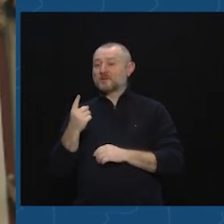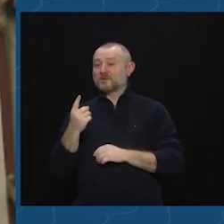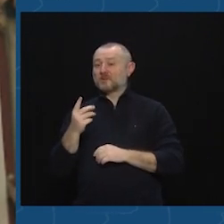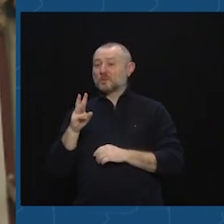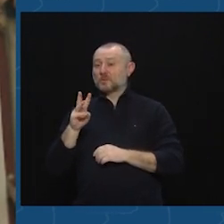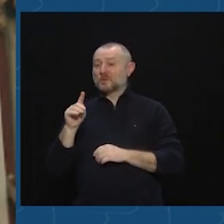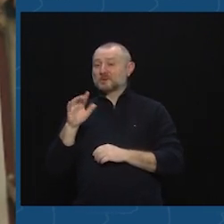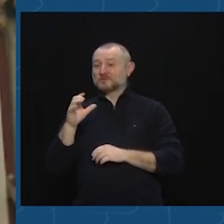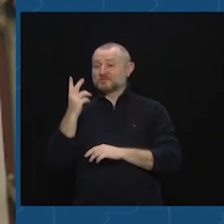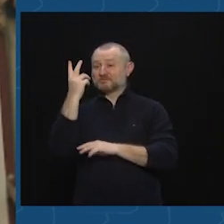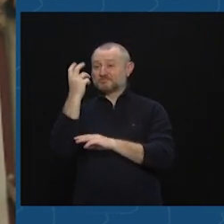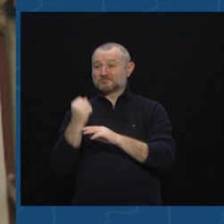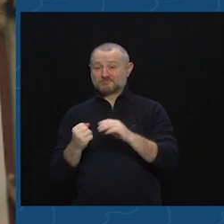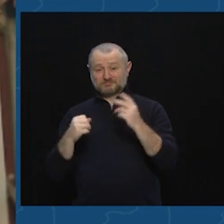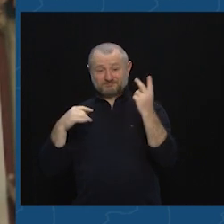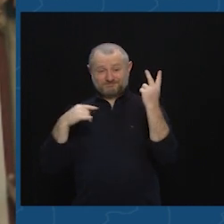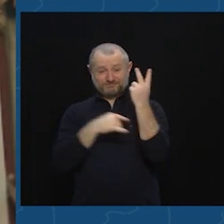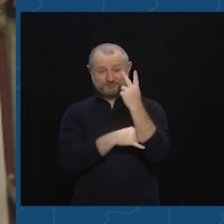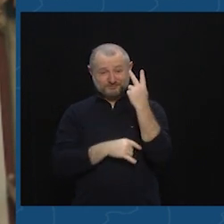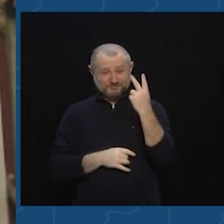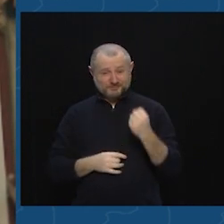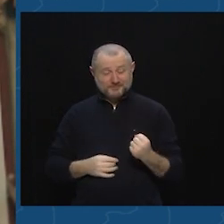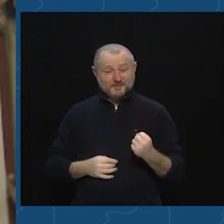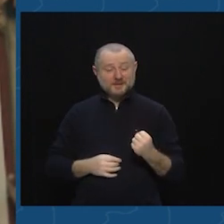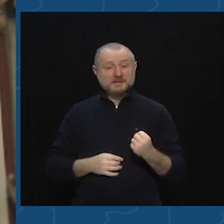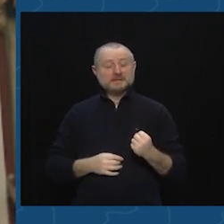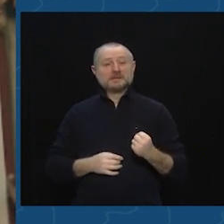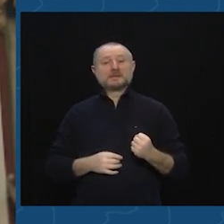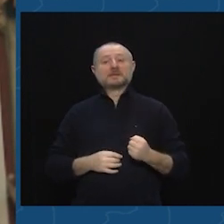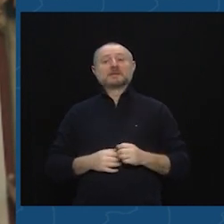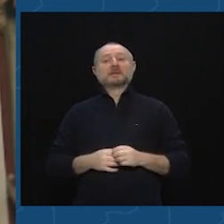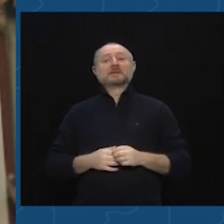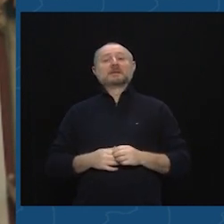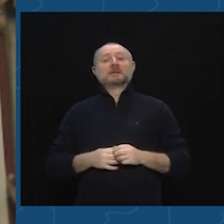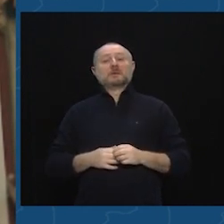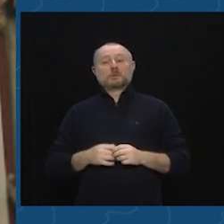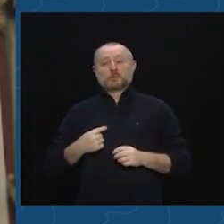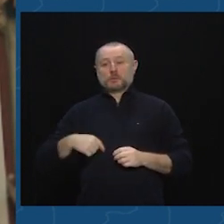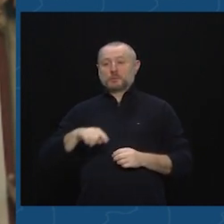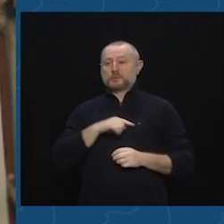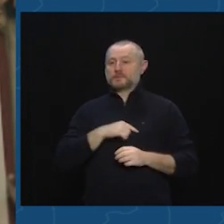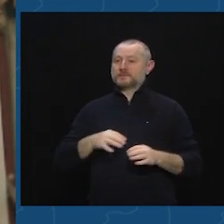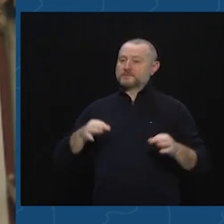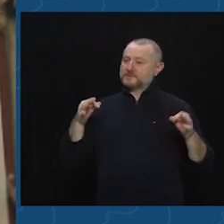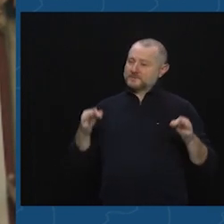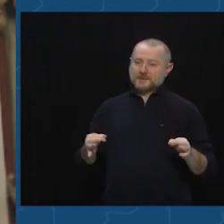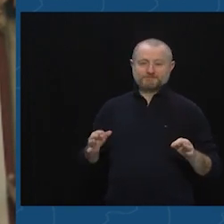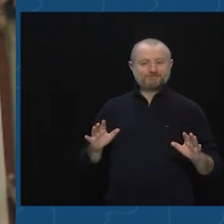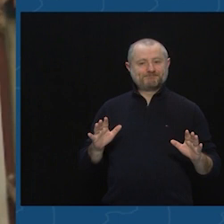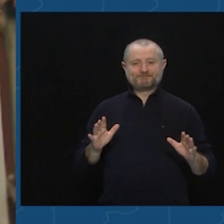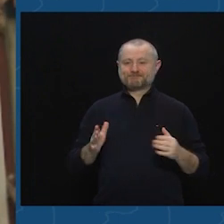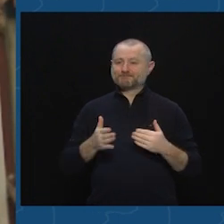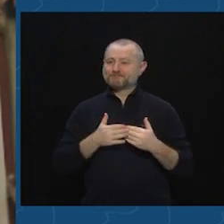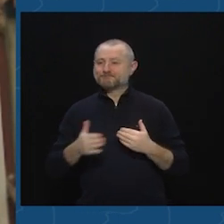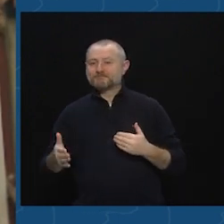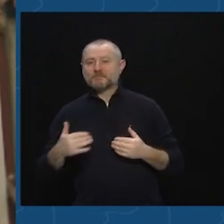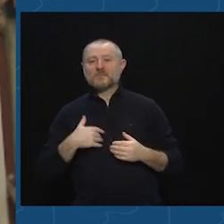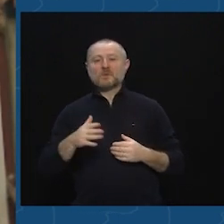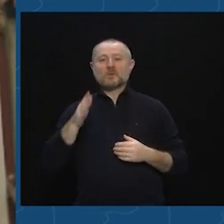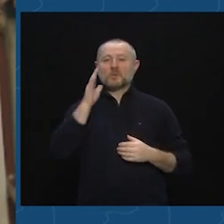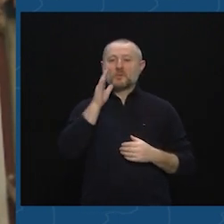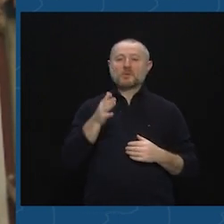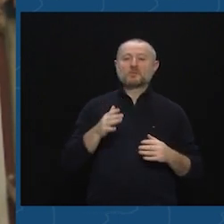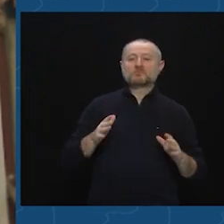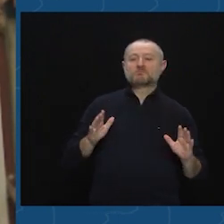2001, September 11th. We made up our minds that we will not sit back and allow terrorists